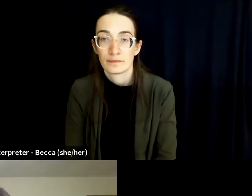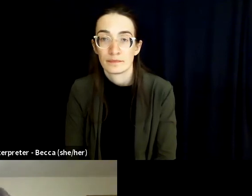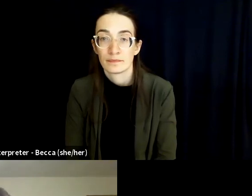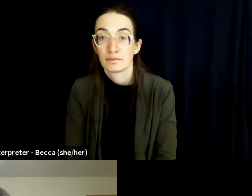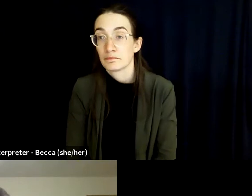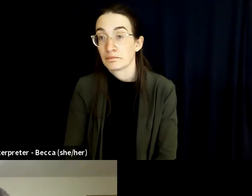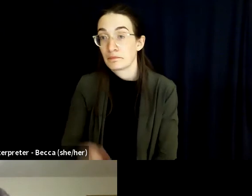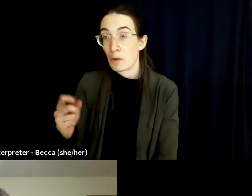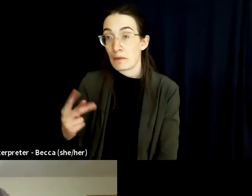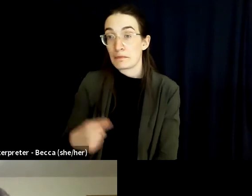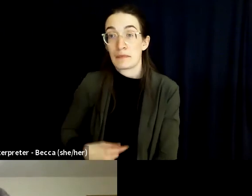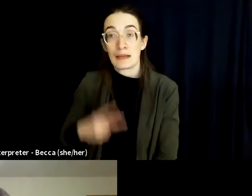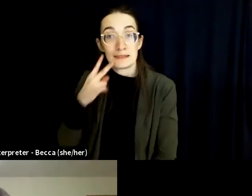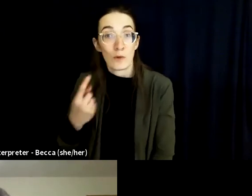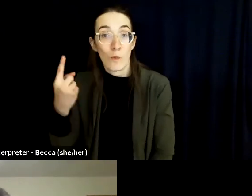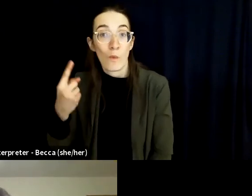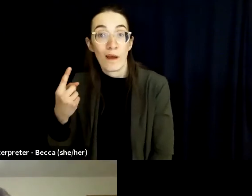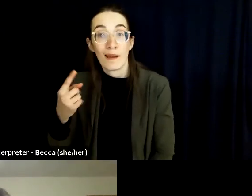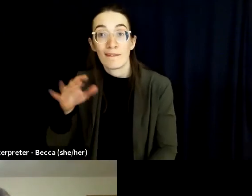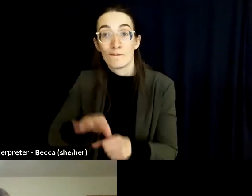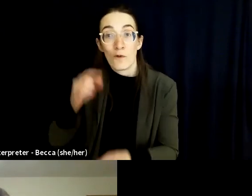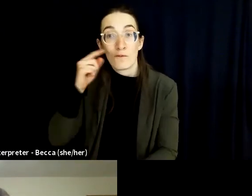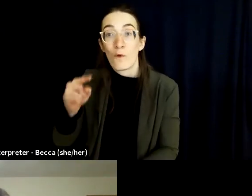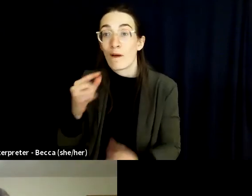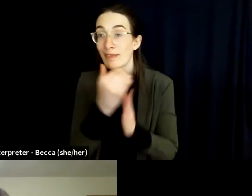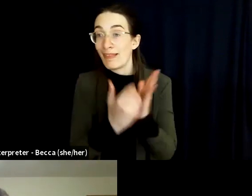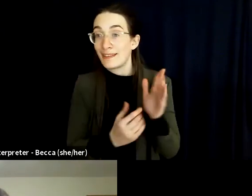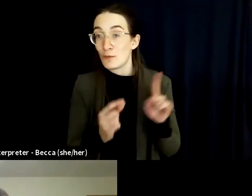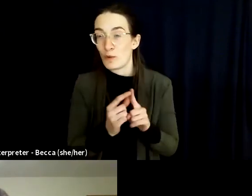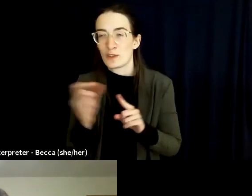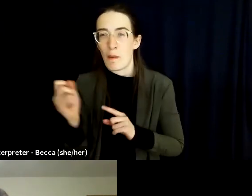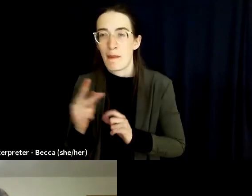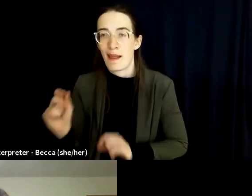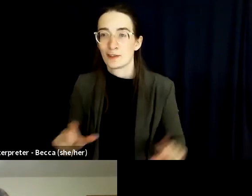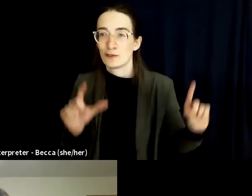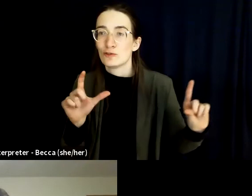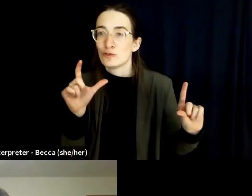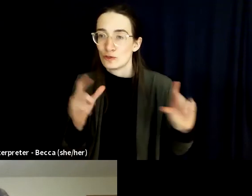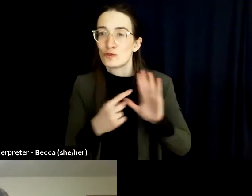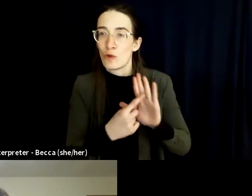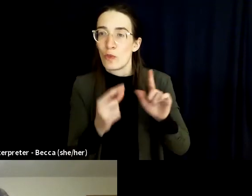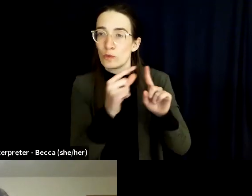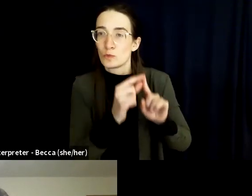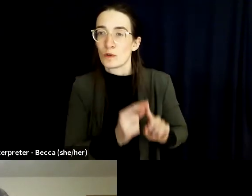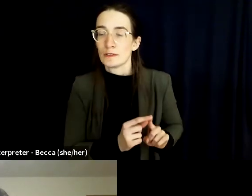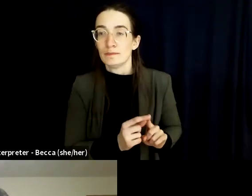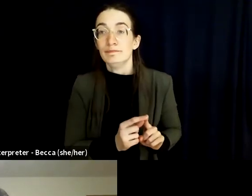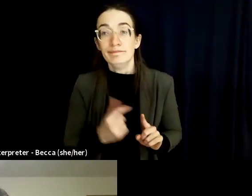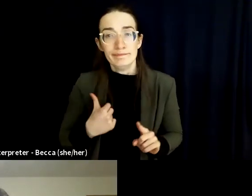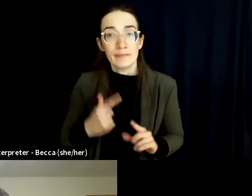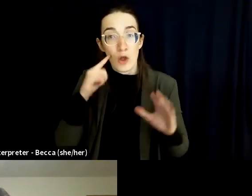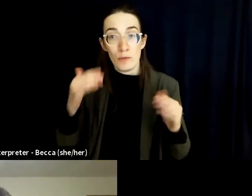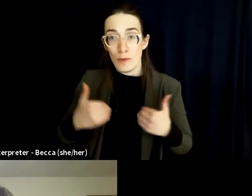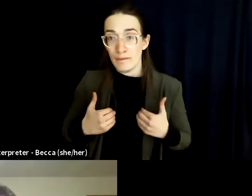Okay, I see one vote for list of words, so I'm going to go back to that. So hopefully everyone has their 5 dimensions. So I'll put this here for